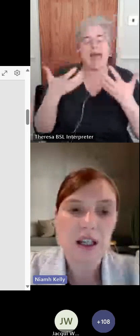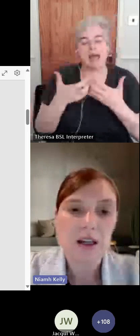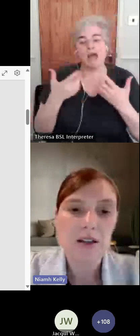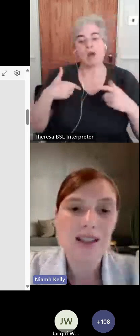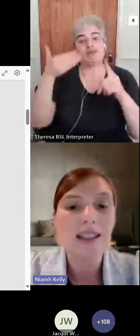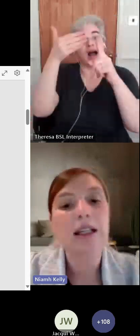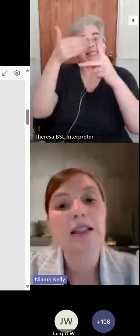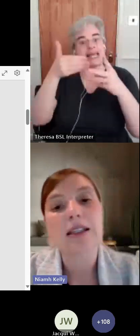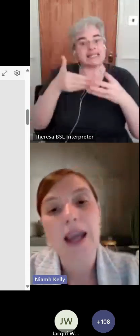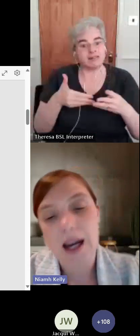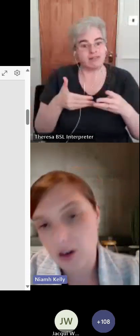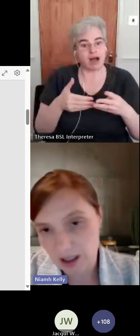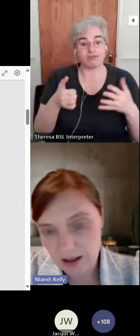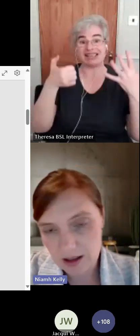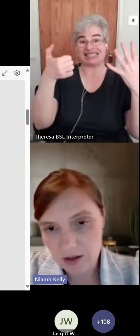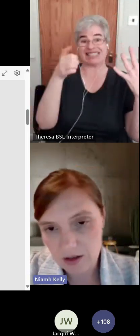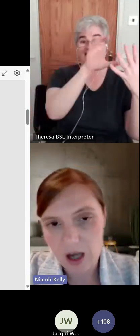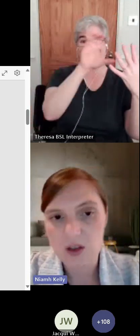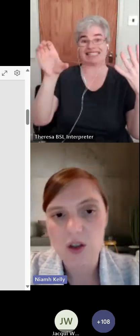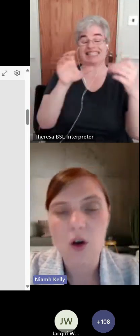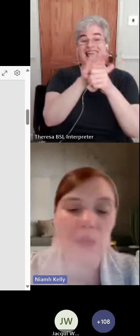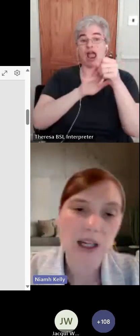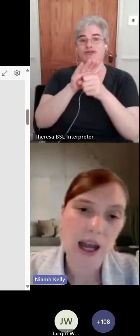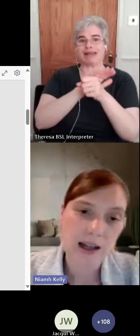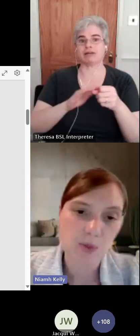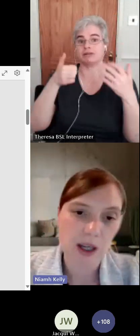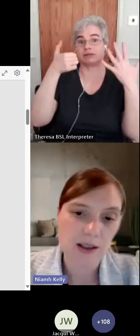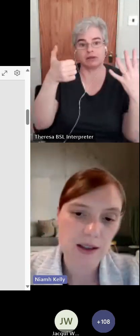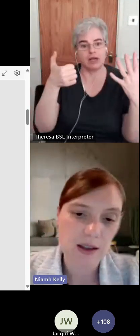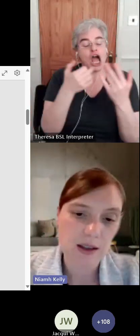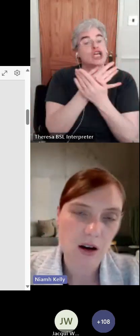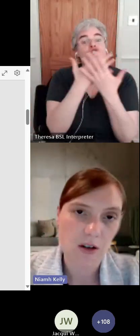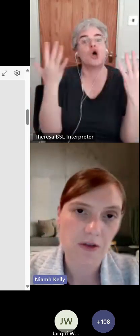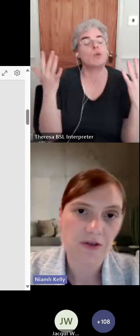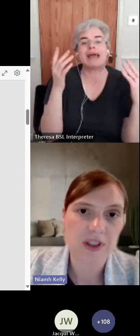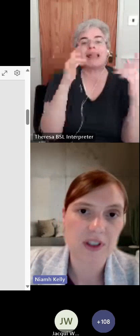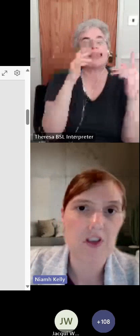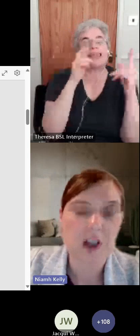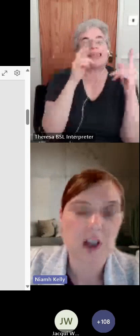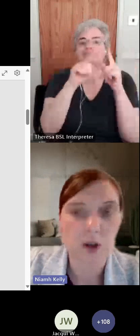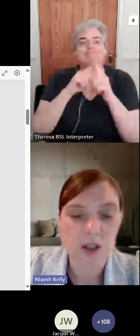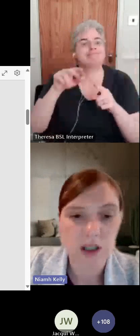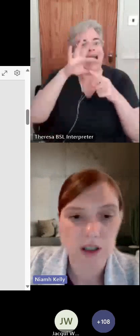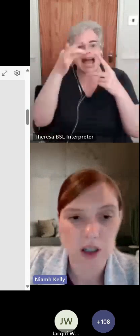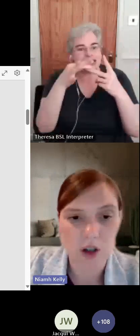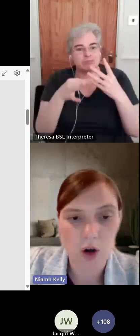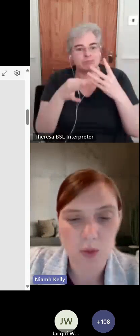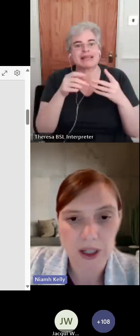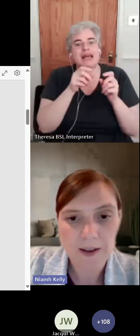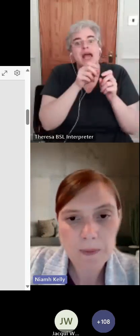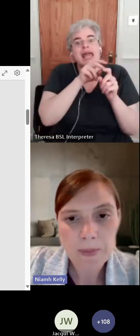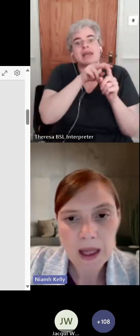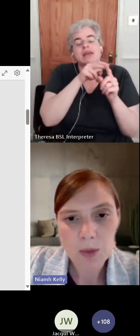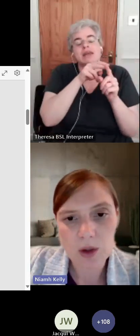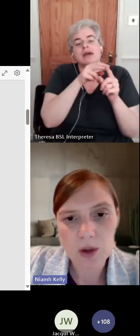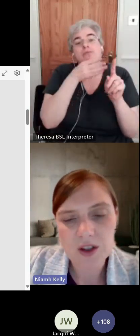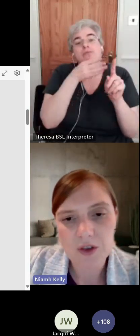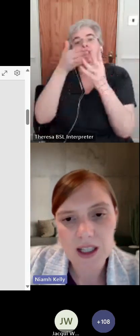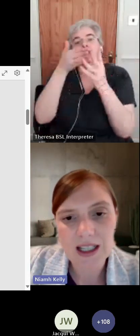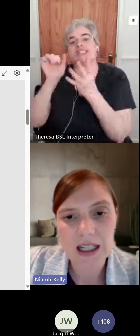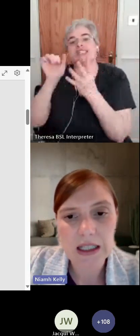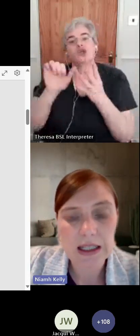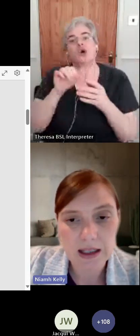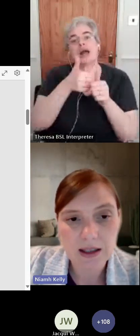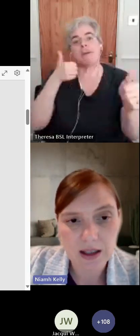identified 6 areas. Okay, there's so many aspects of different approaches in your company, but